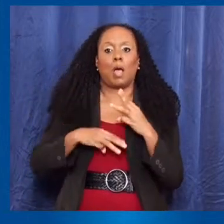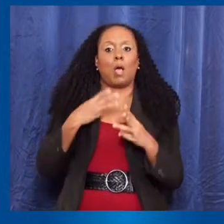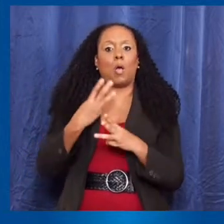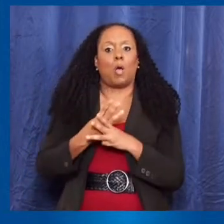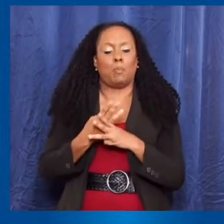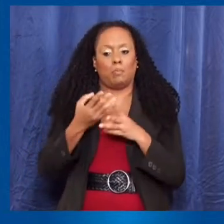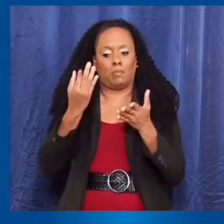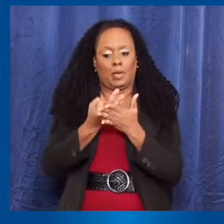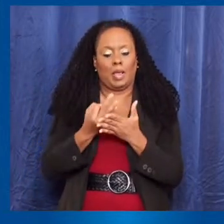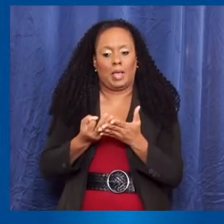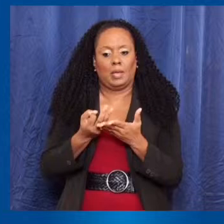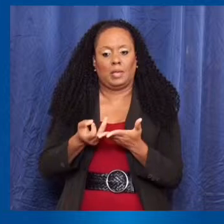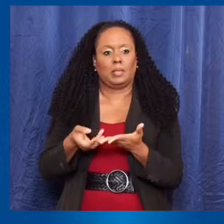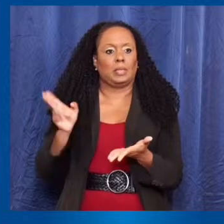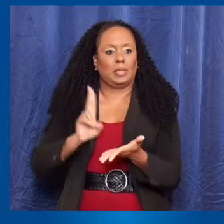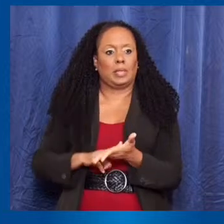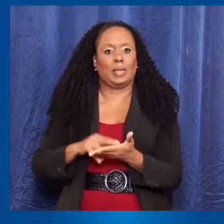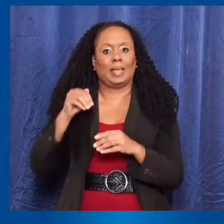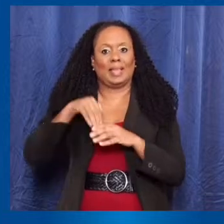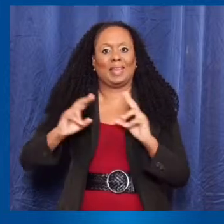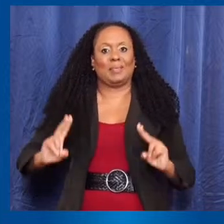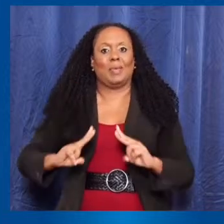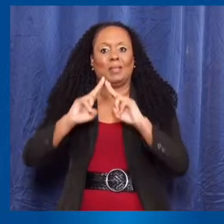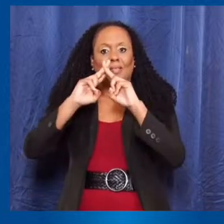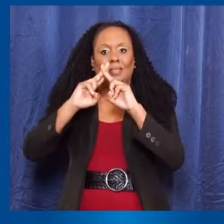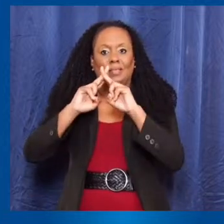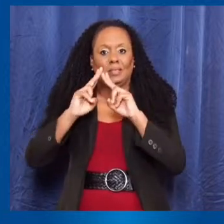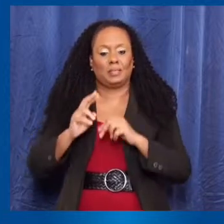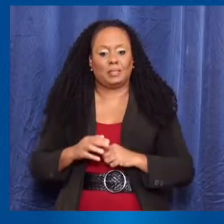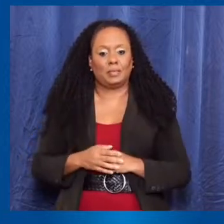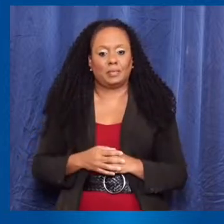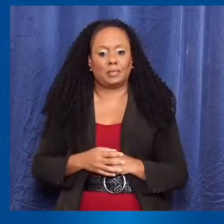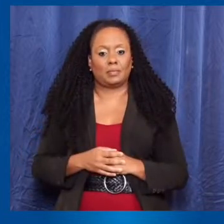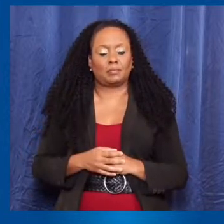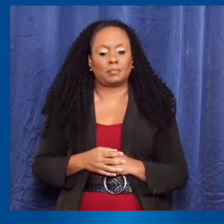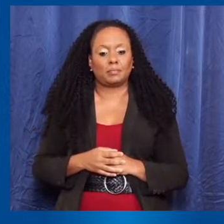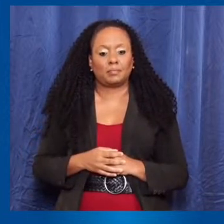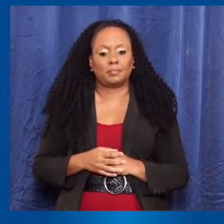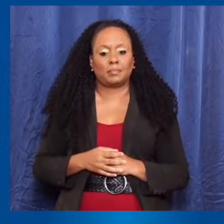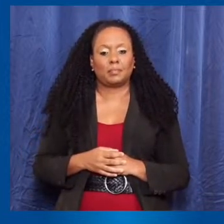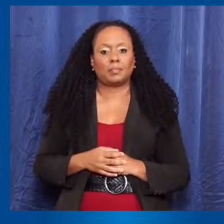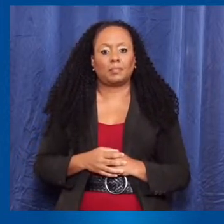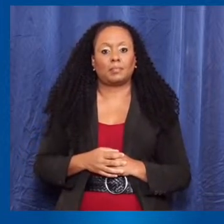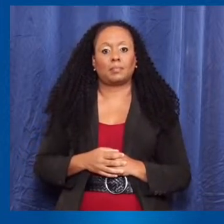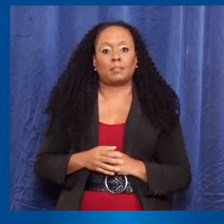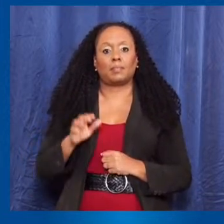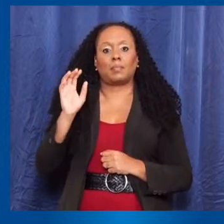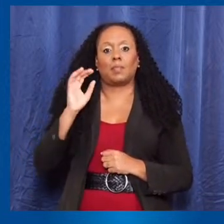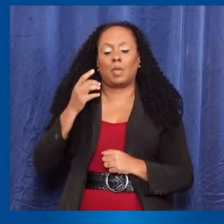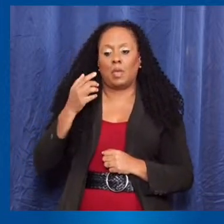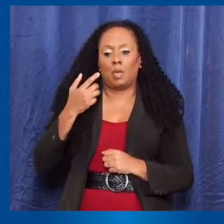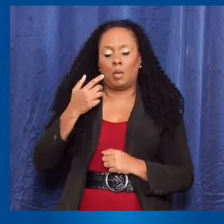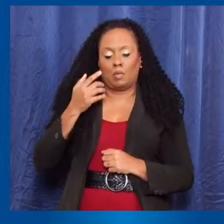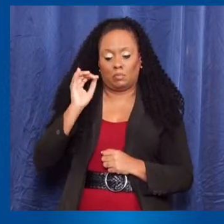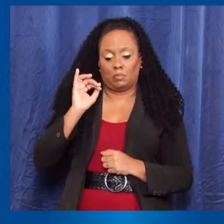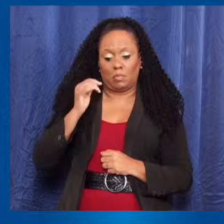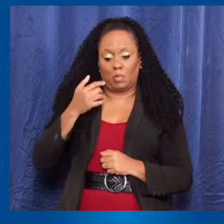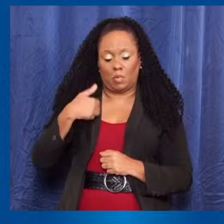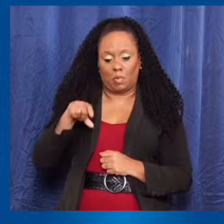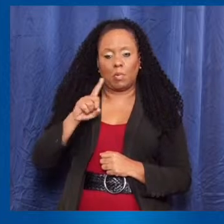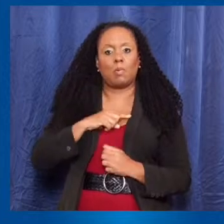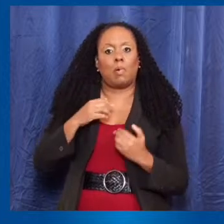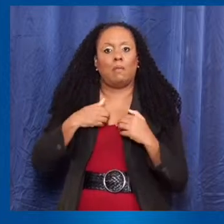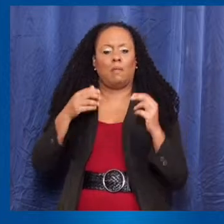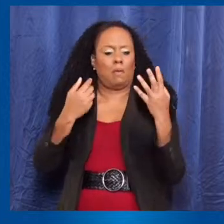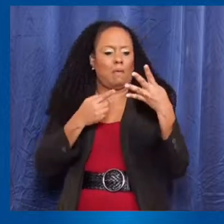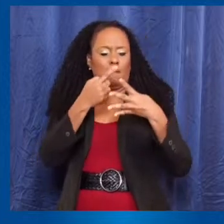Paris on the 23rd of June. We have identified 4 topics on which we need